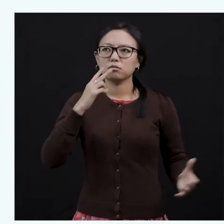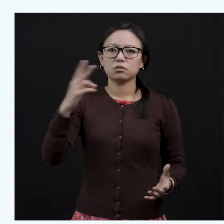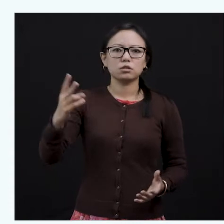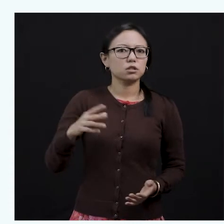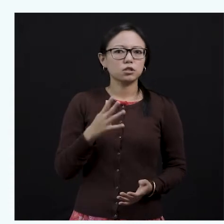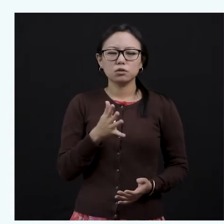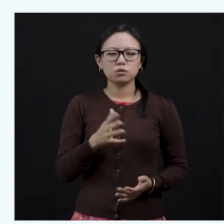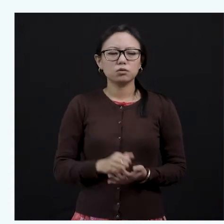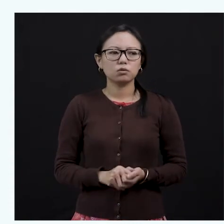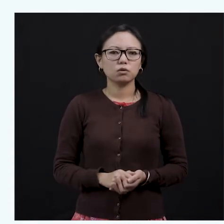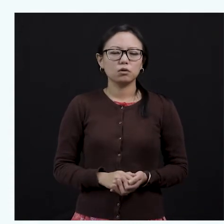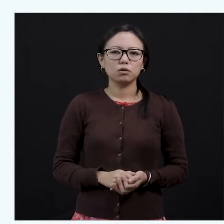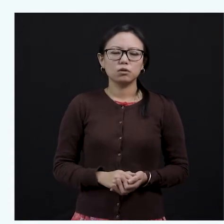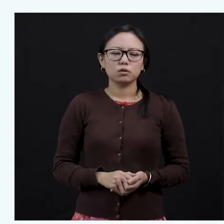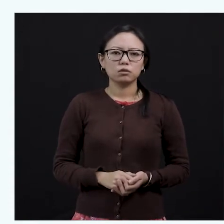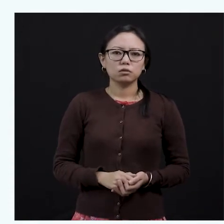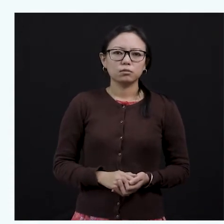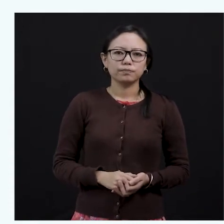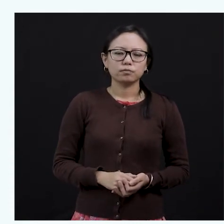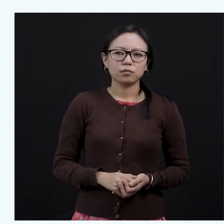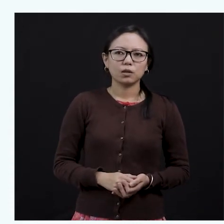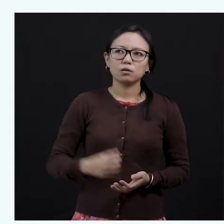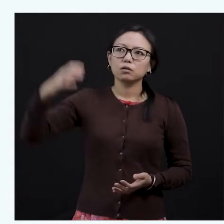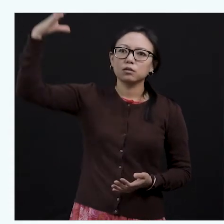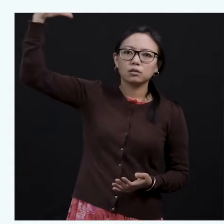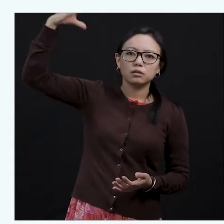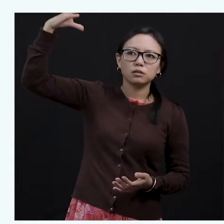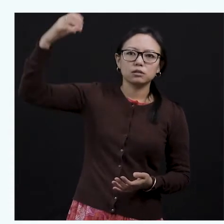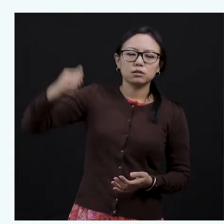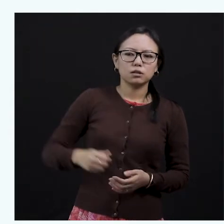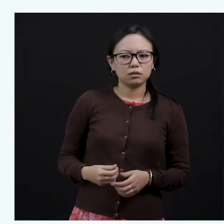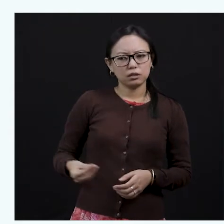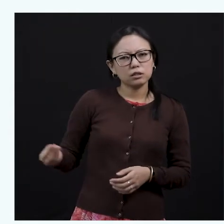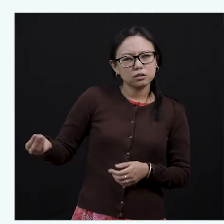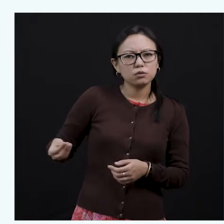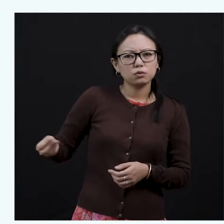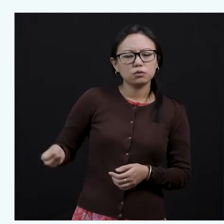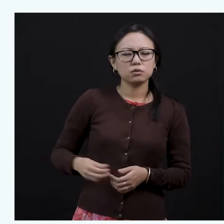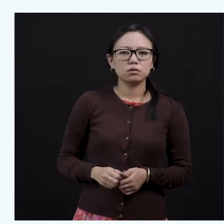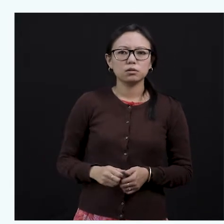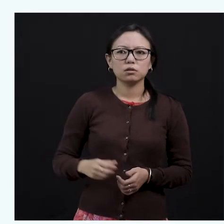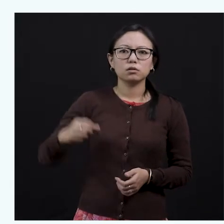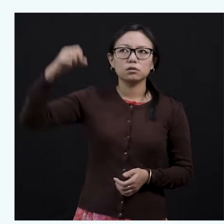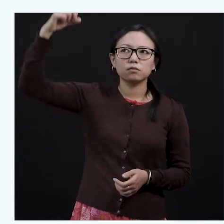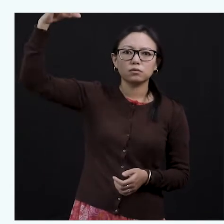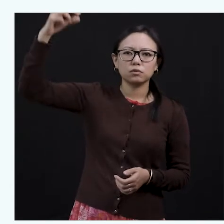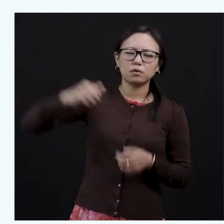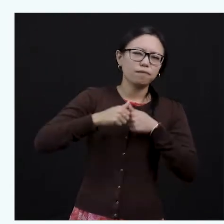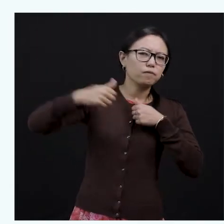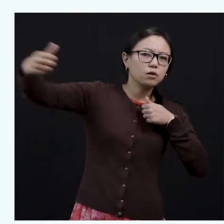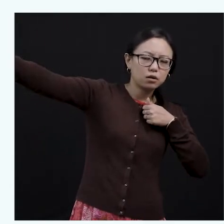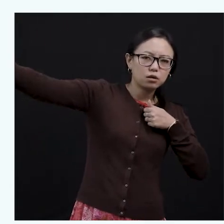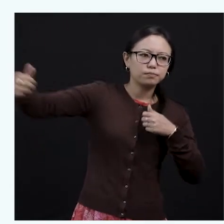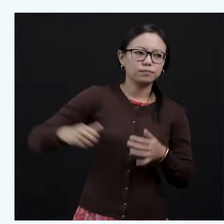sun is much closer to the earth as compared to the distance from the stars and the earth. Okay,